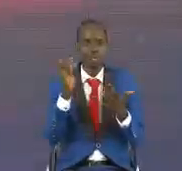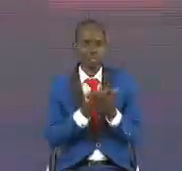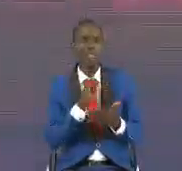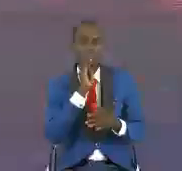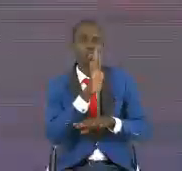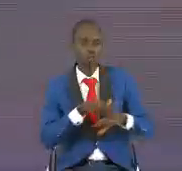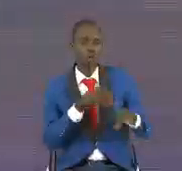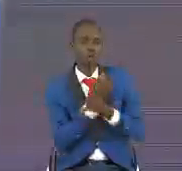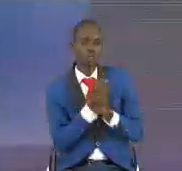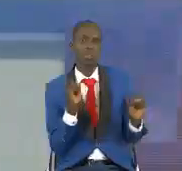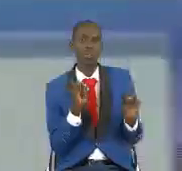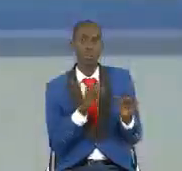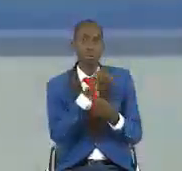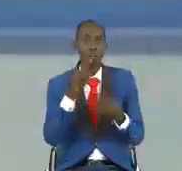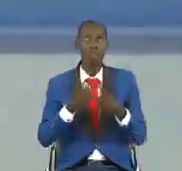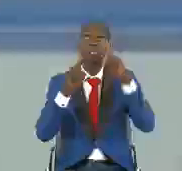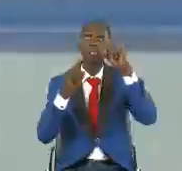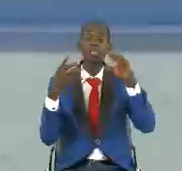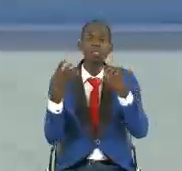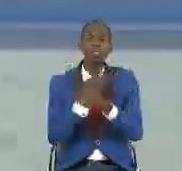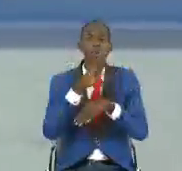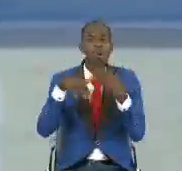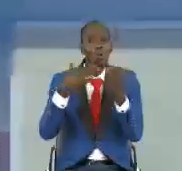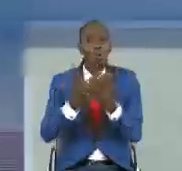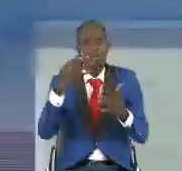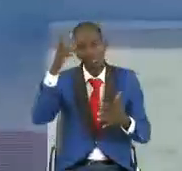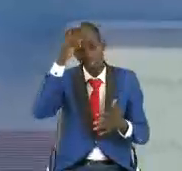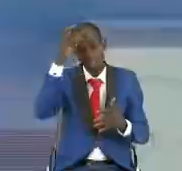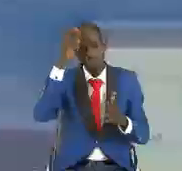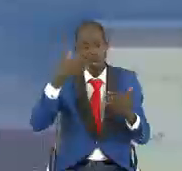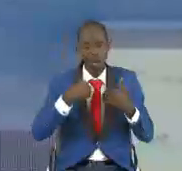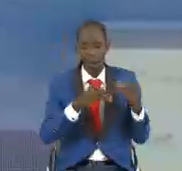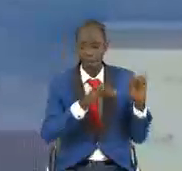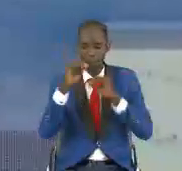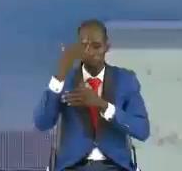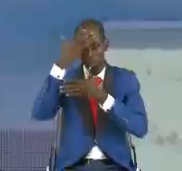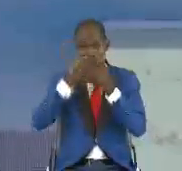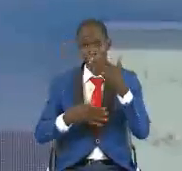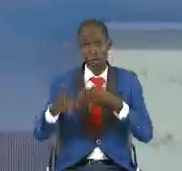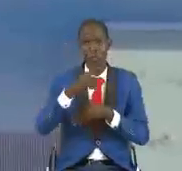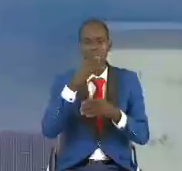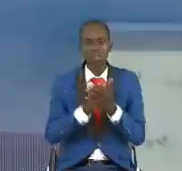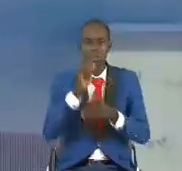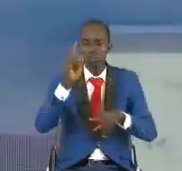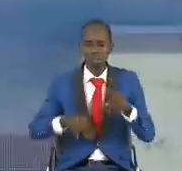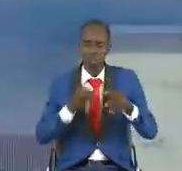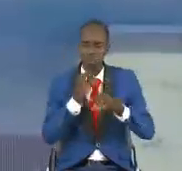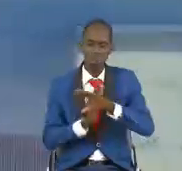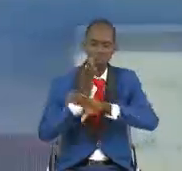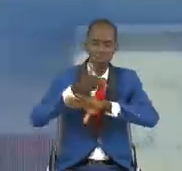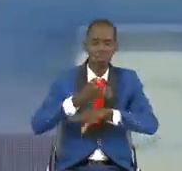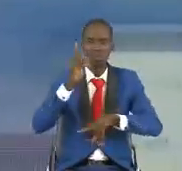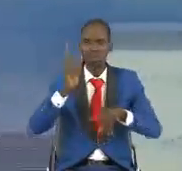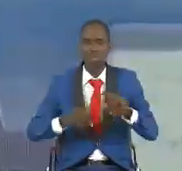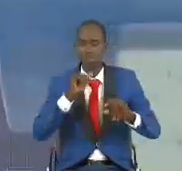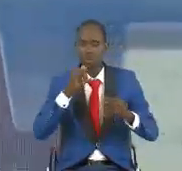takes all the things the devil has been putting before you, and he said, "You will not cross over. You will not live a happy life.